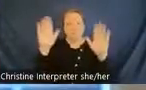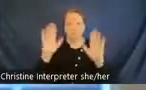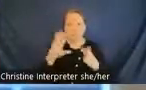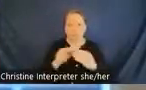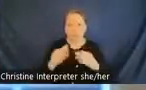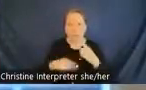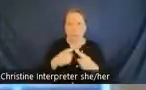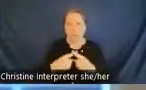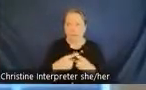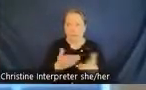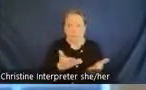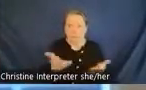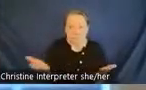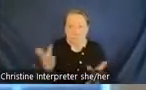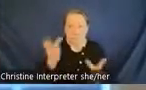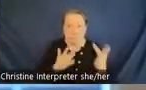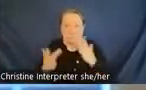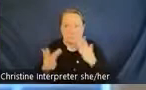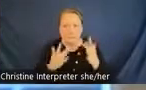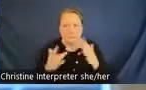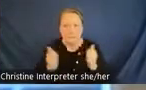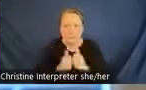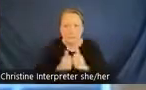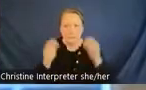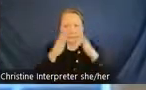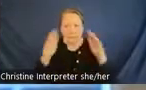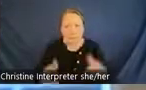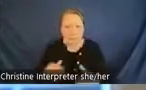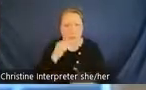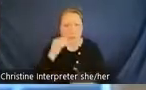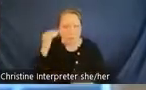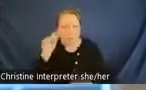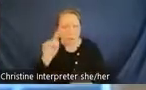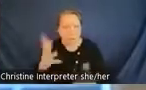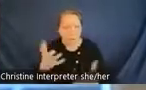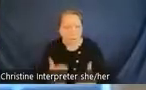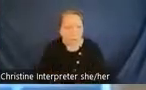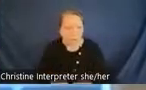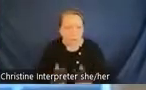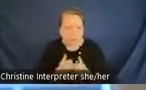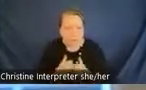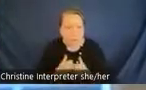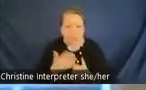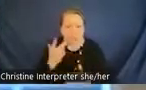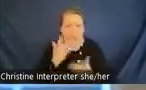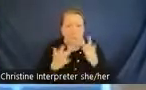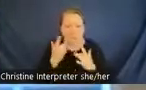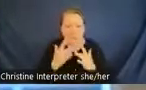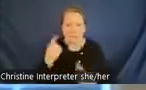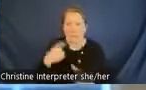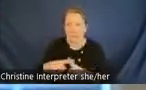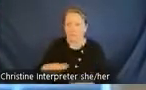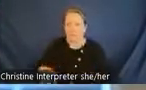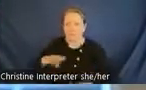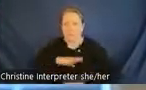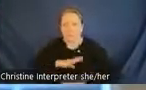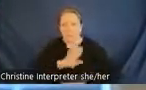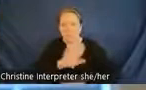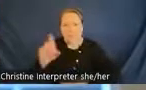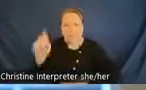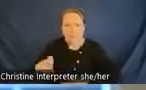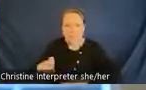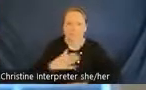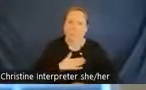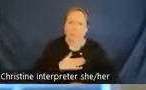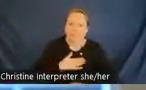able to find housing in the areas that people want to live and with the need and to meet the needs of the individuals, and it's truly